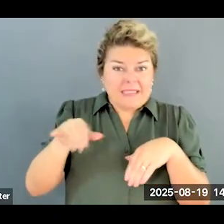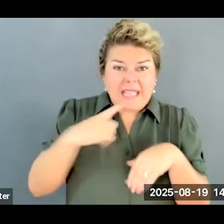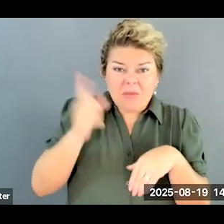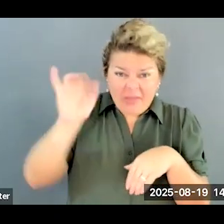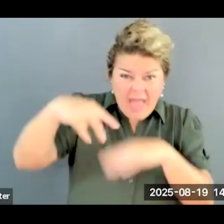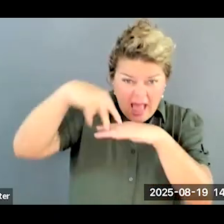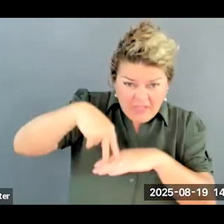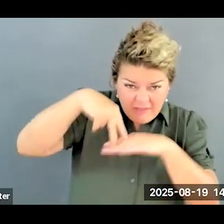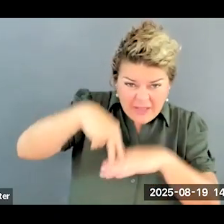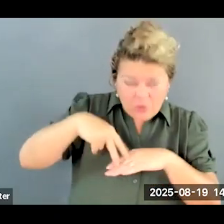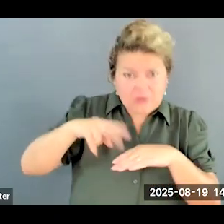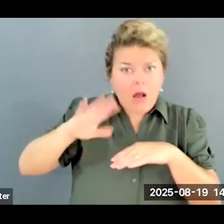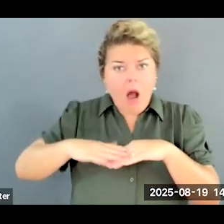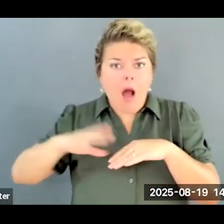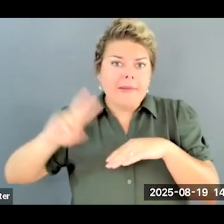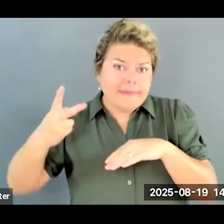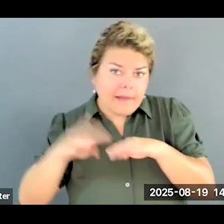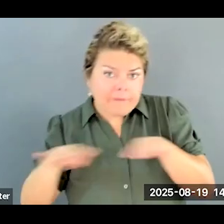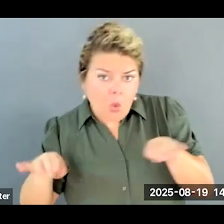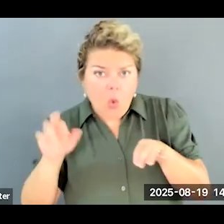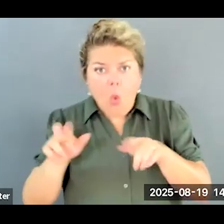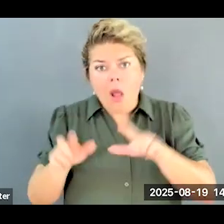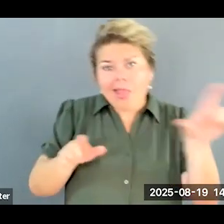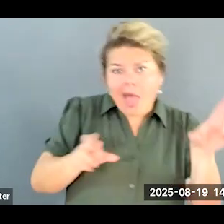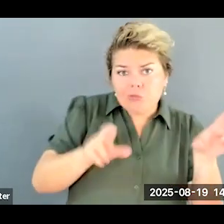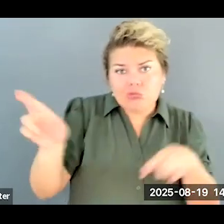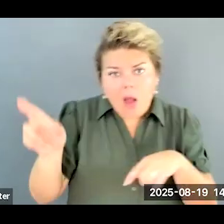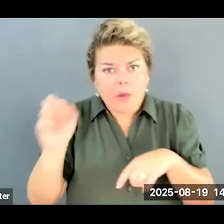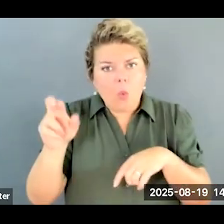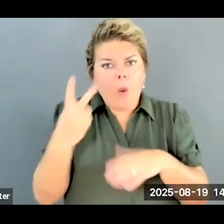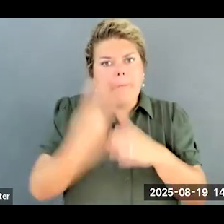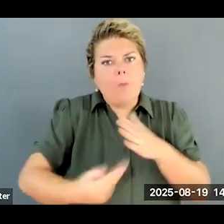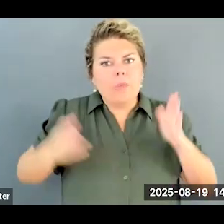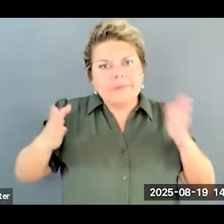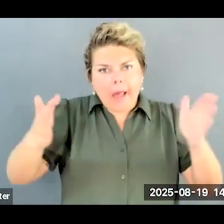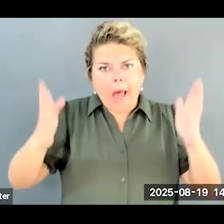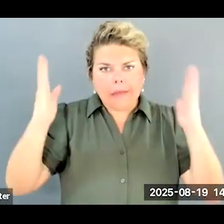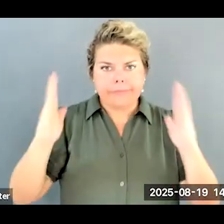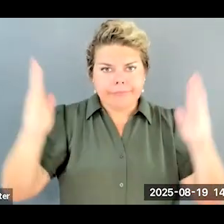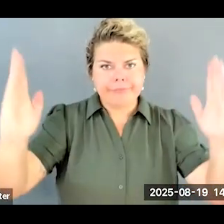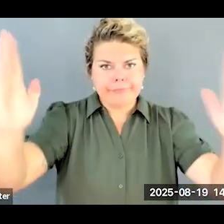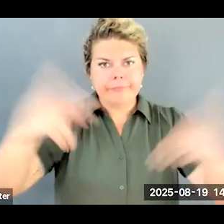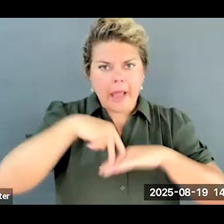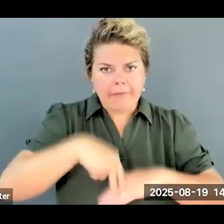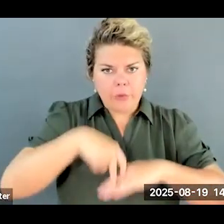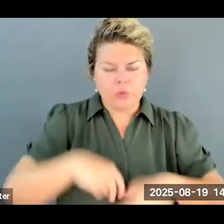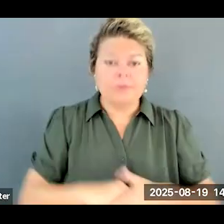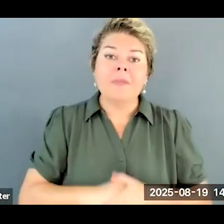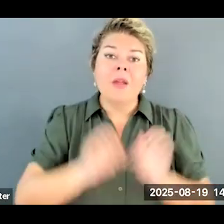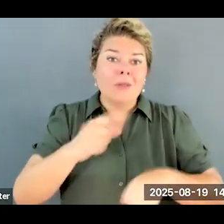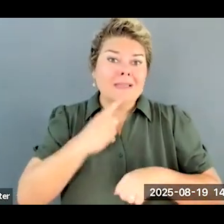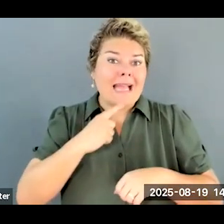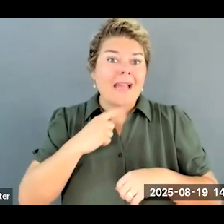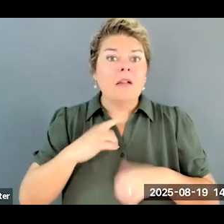the hall and you'd want to include the direction left, right, or both side. The event is on